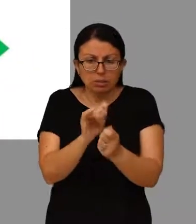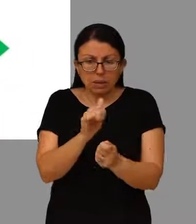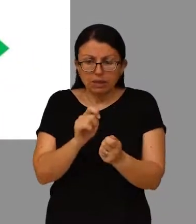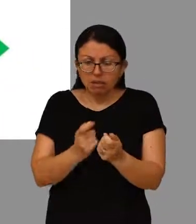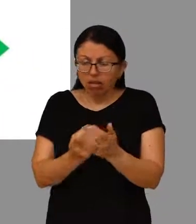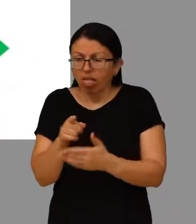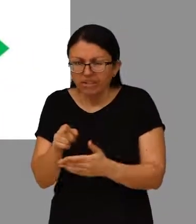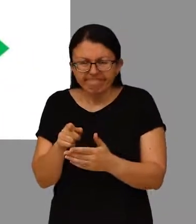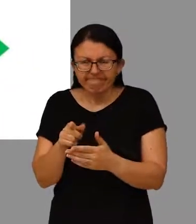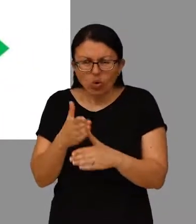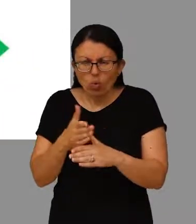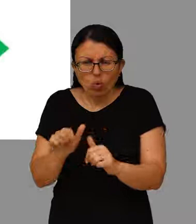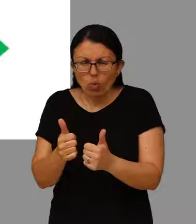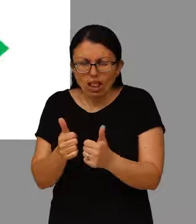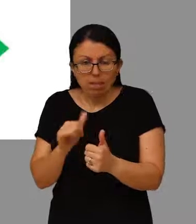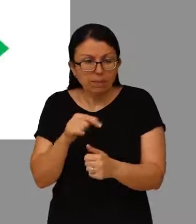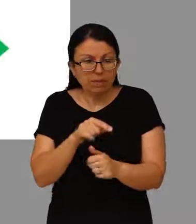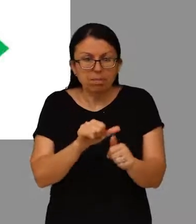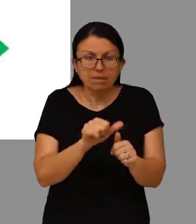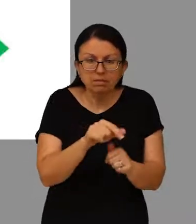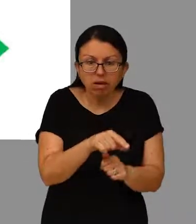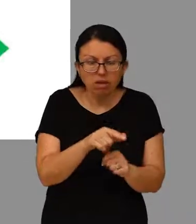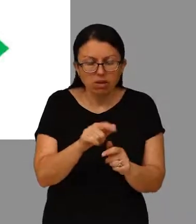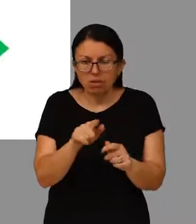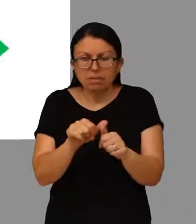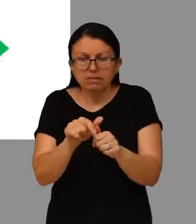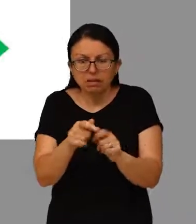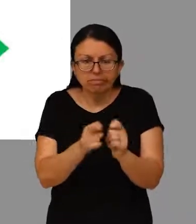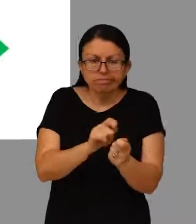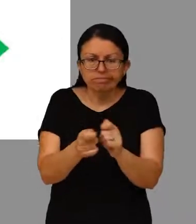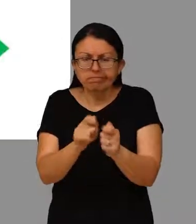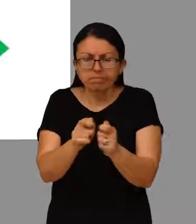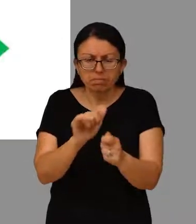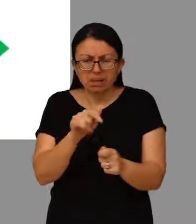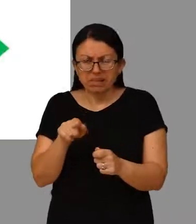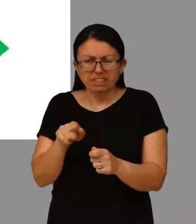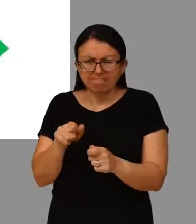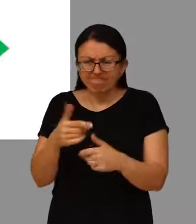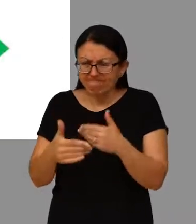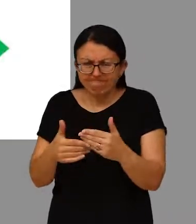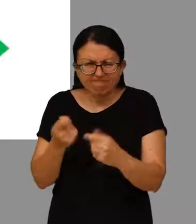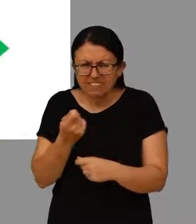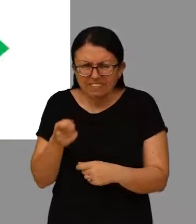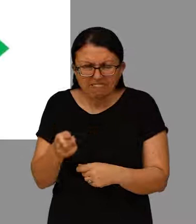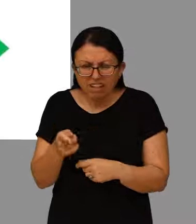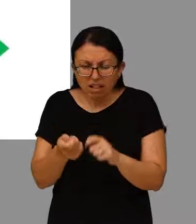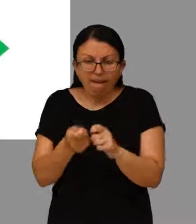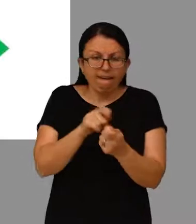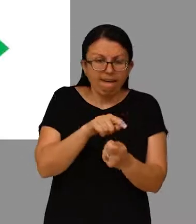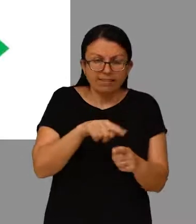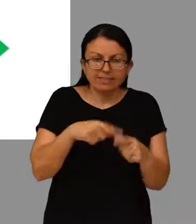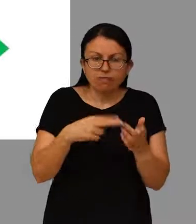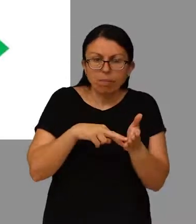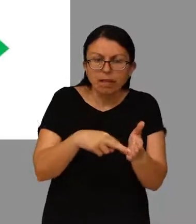may find that something will work better than what we initially proposed, or that you're not responding in quite the way we